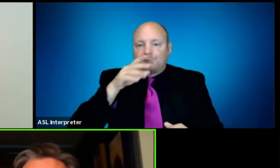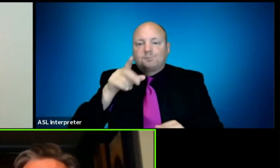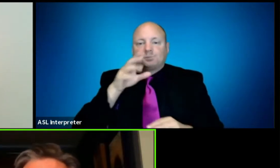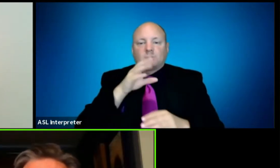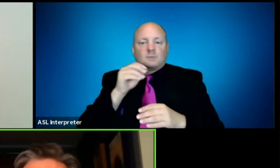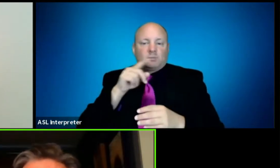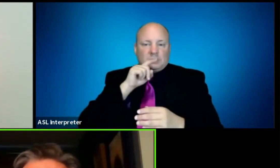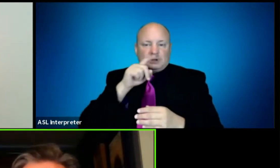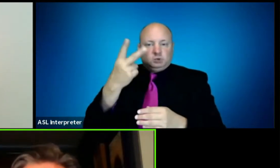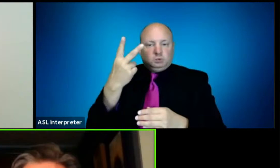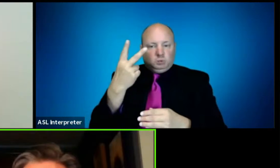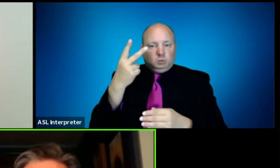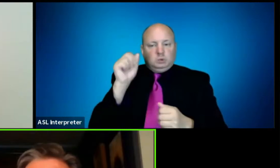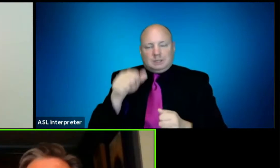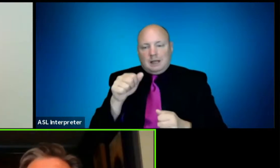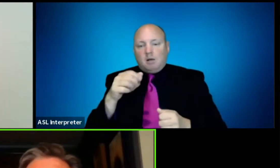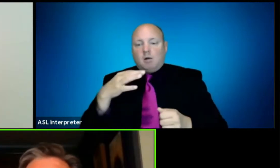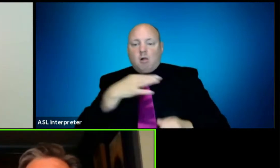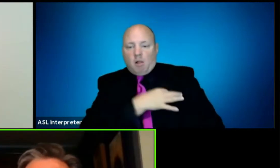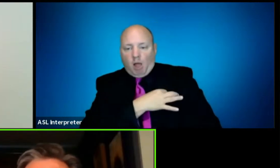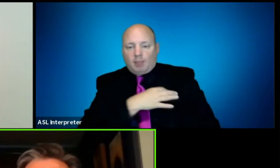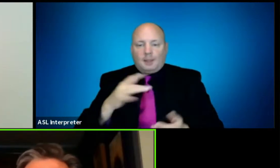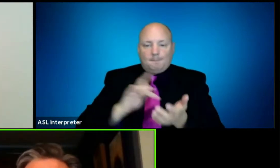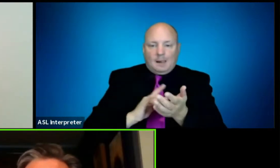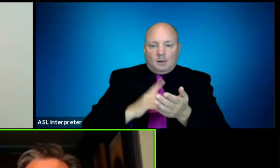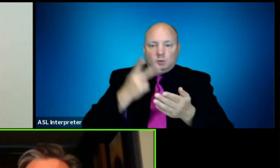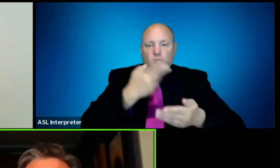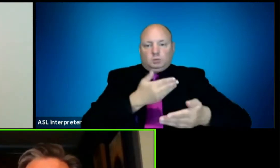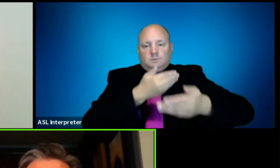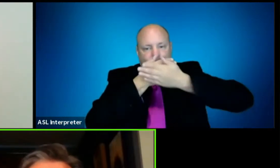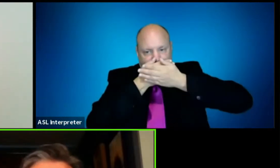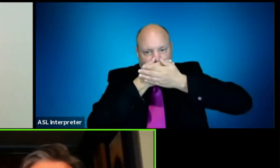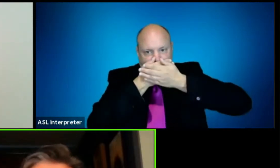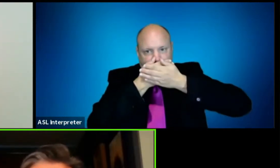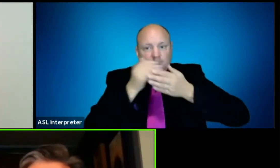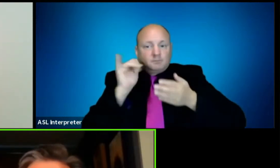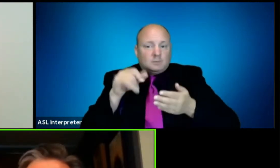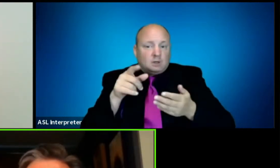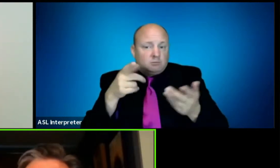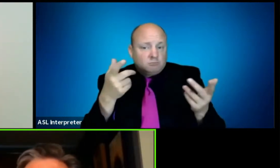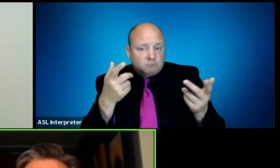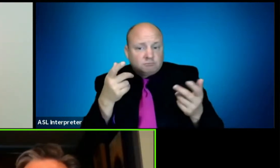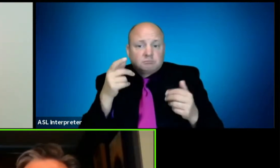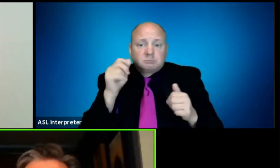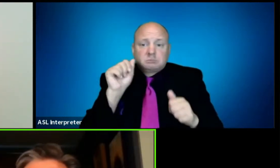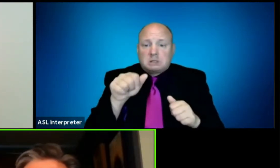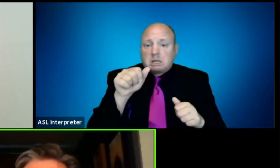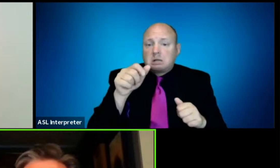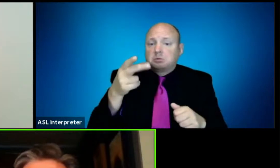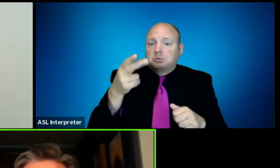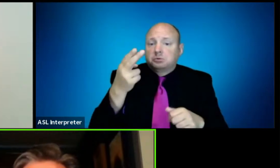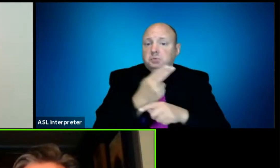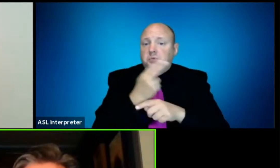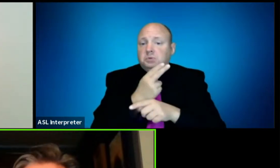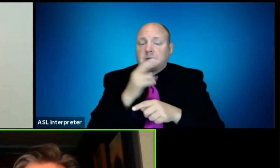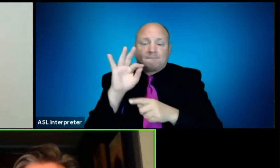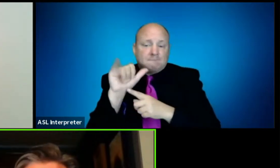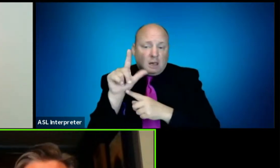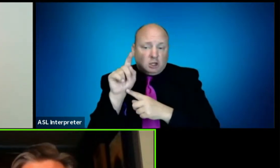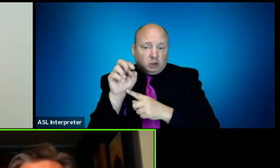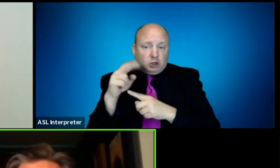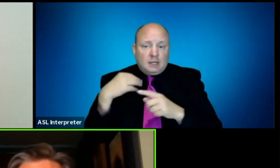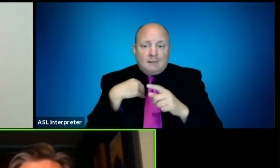use a mask fitter inside your mask to allow it to fit better. But it's the fit of the mask, the material of the mask that can help prevent